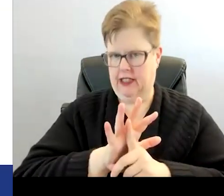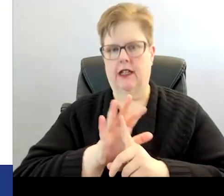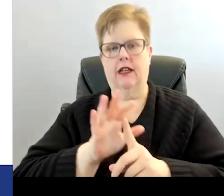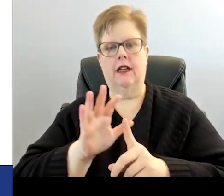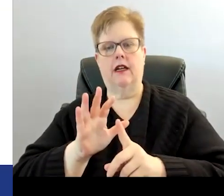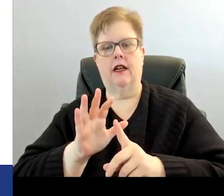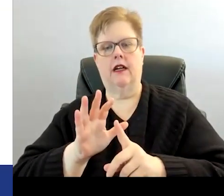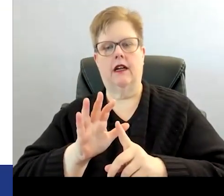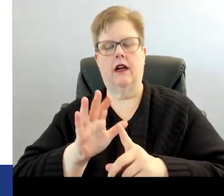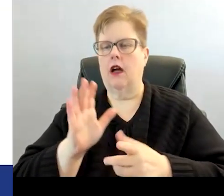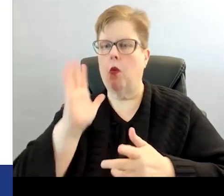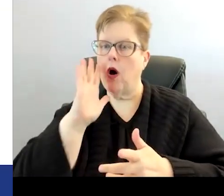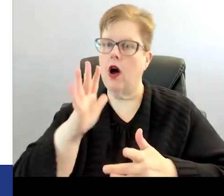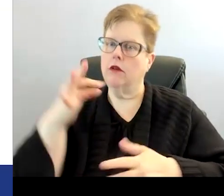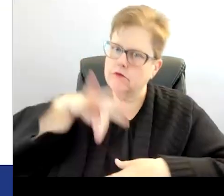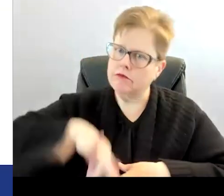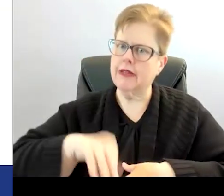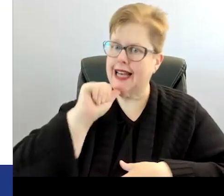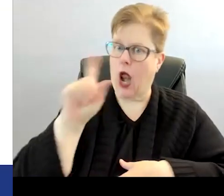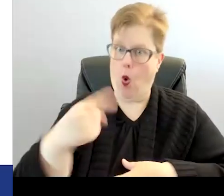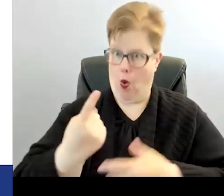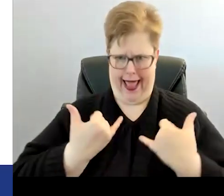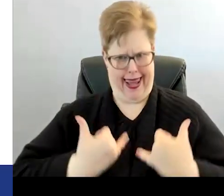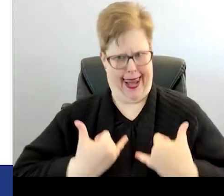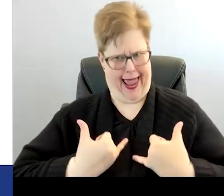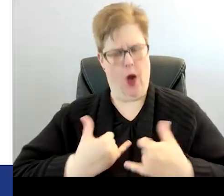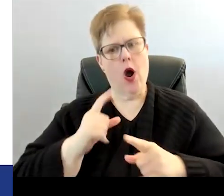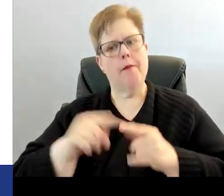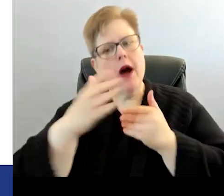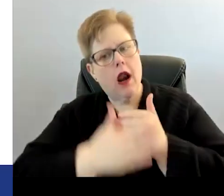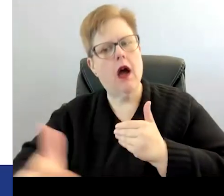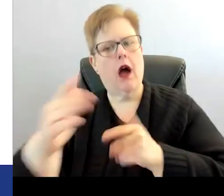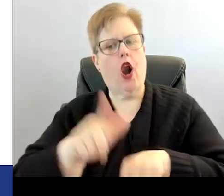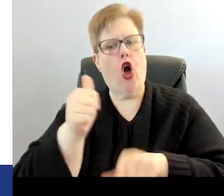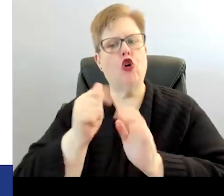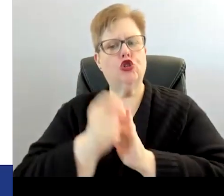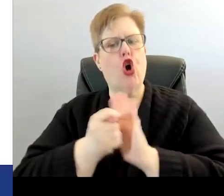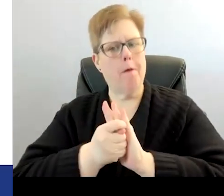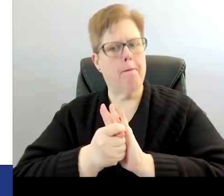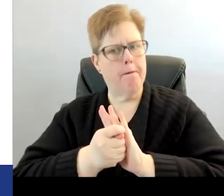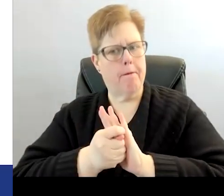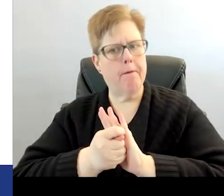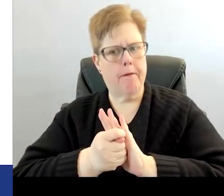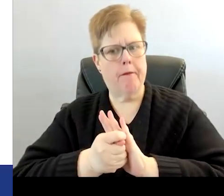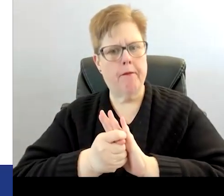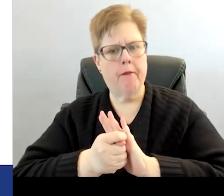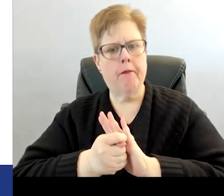it useful, not just in the immediate, but in the long term, because you will have